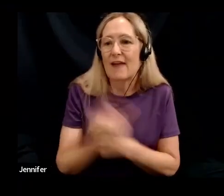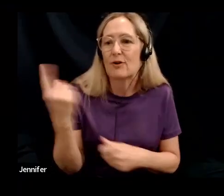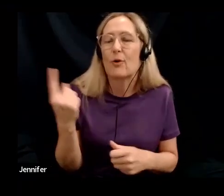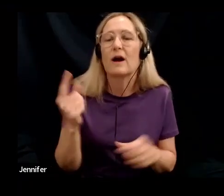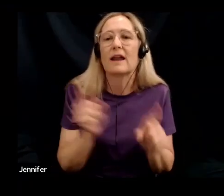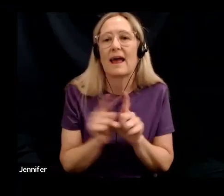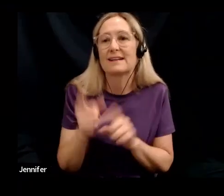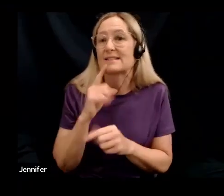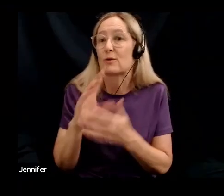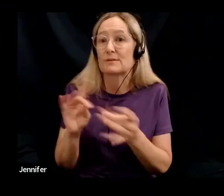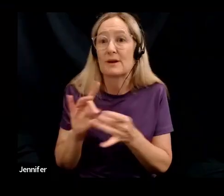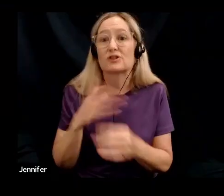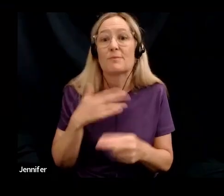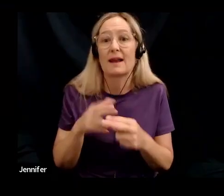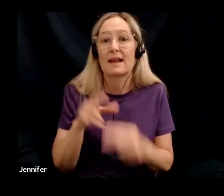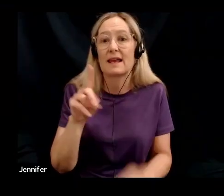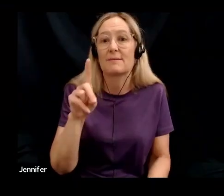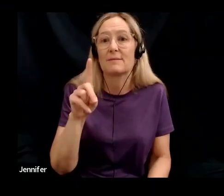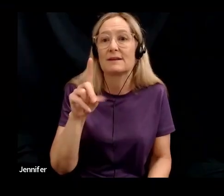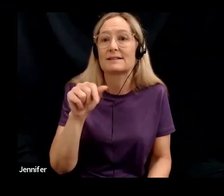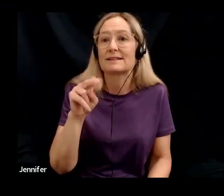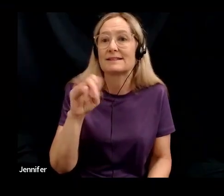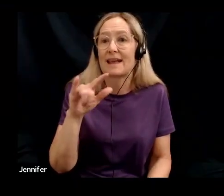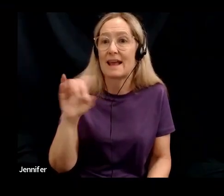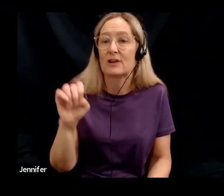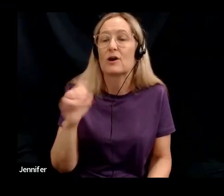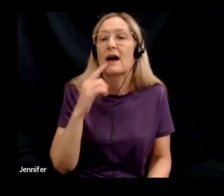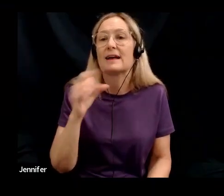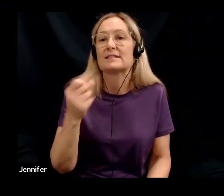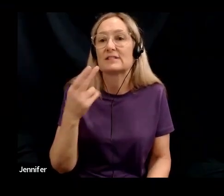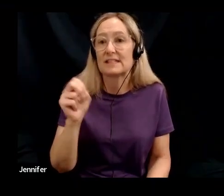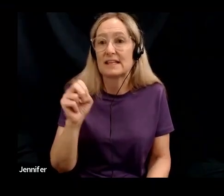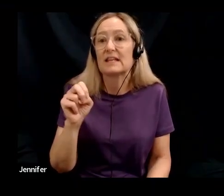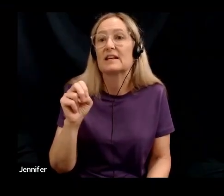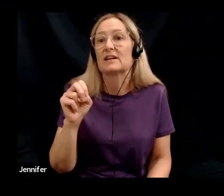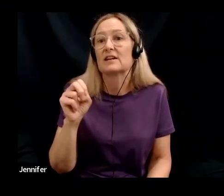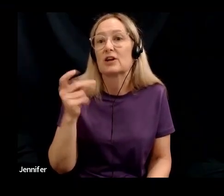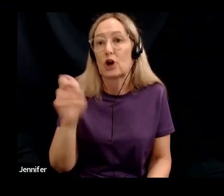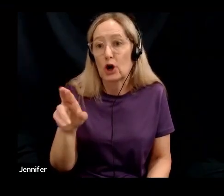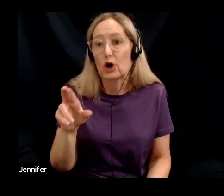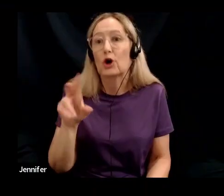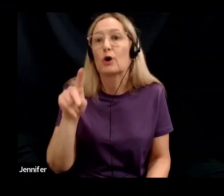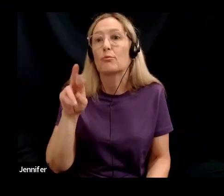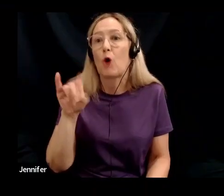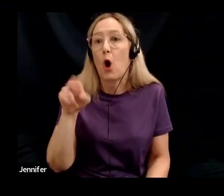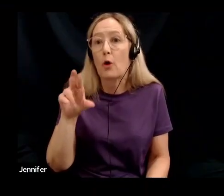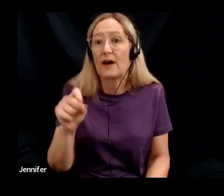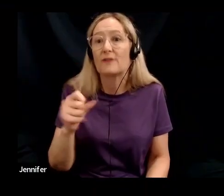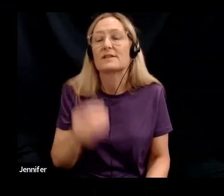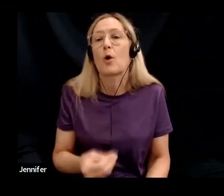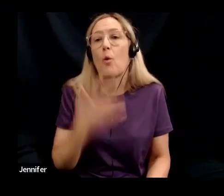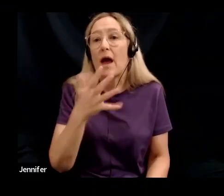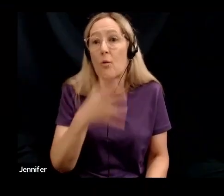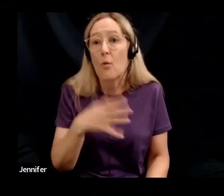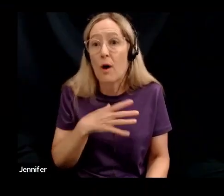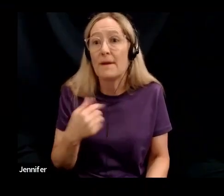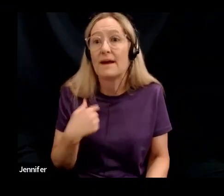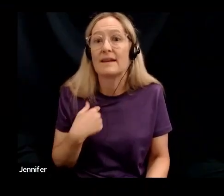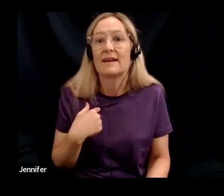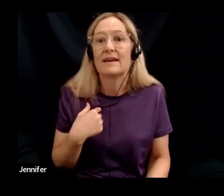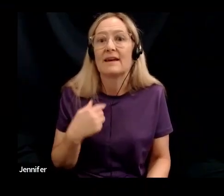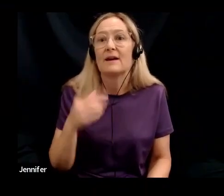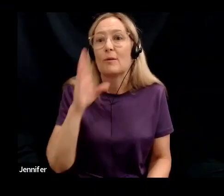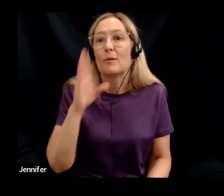it was mentioned, my name is Danielle. I use she, her pronouns. I am a white woman,